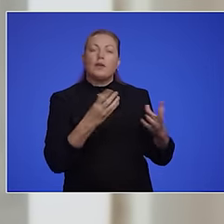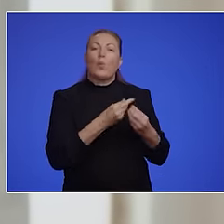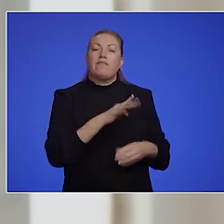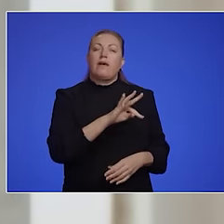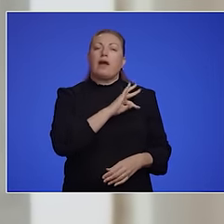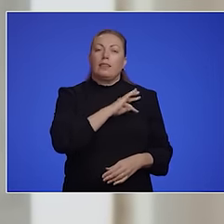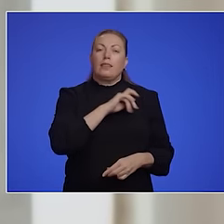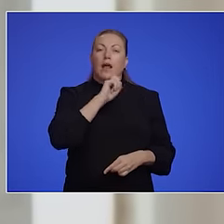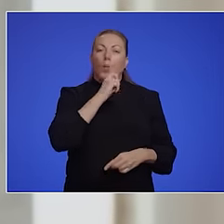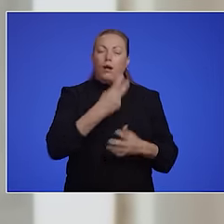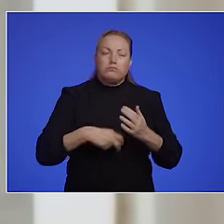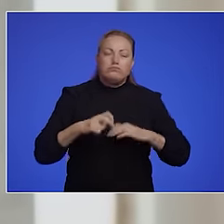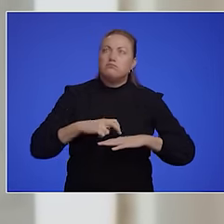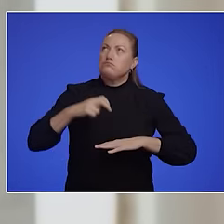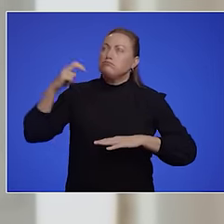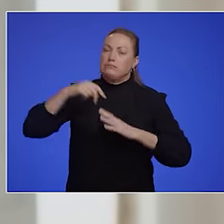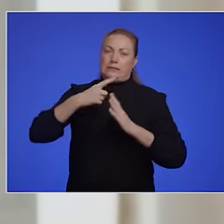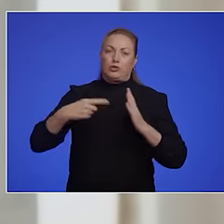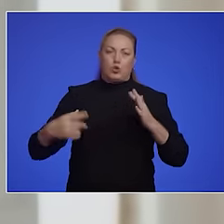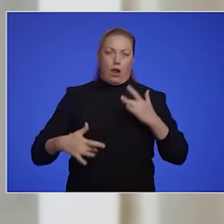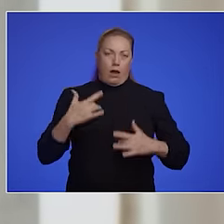they will be raised to eternal life.